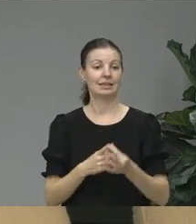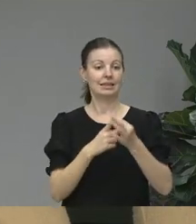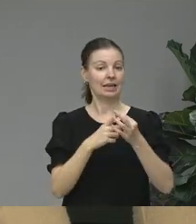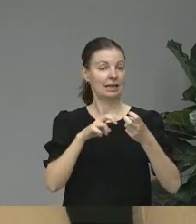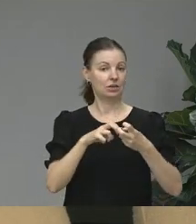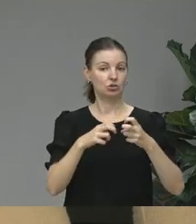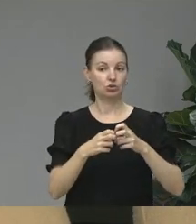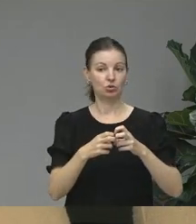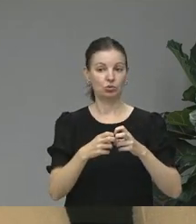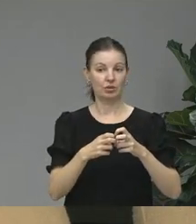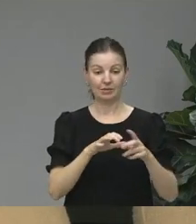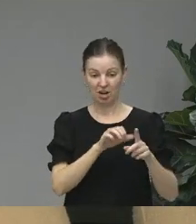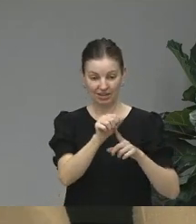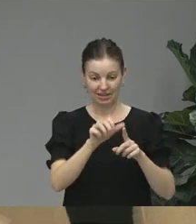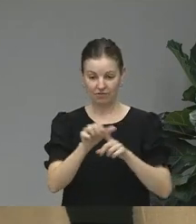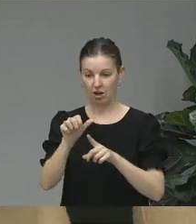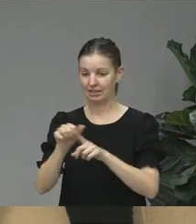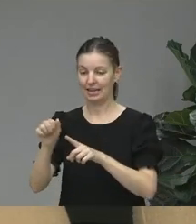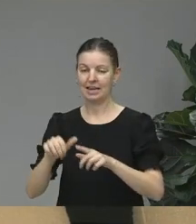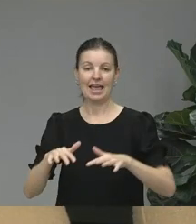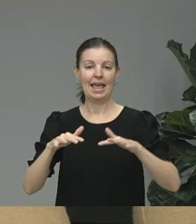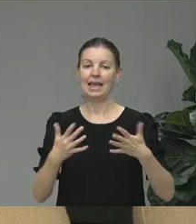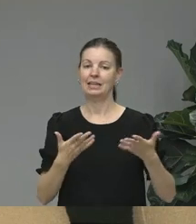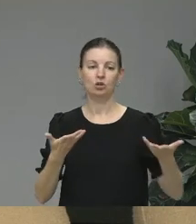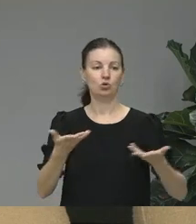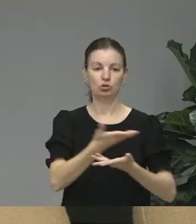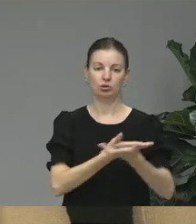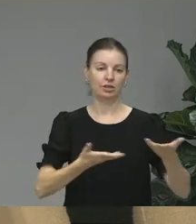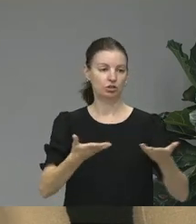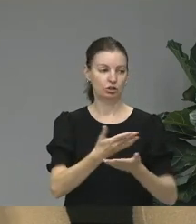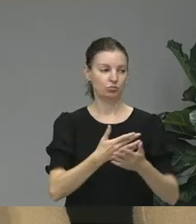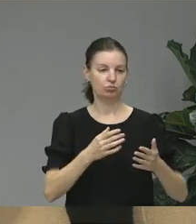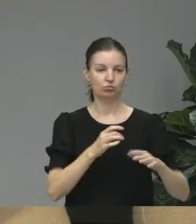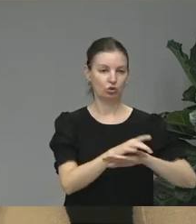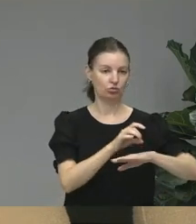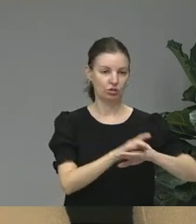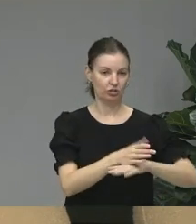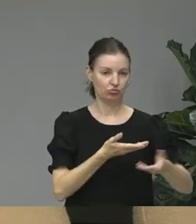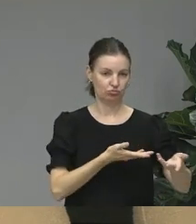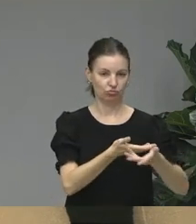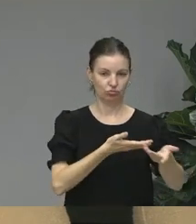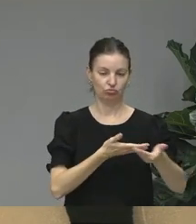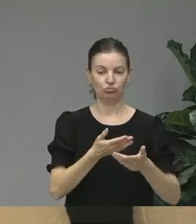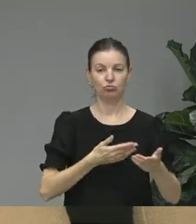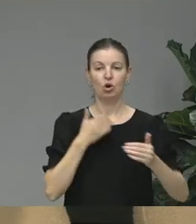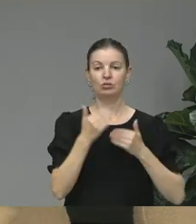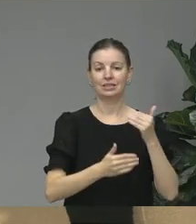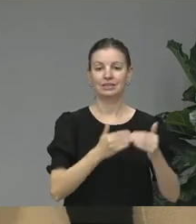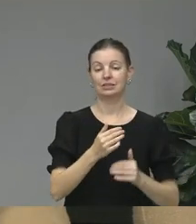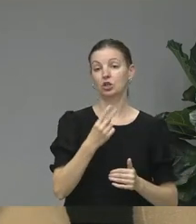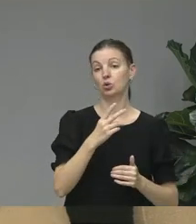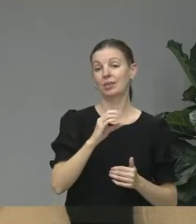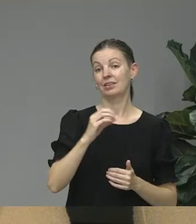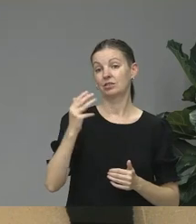in any consultation process, whether it was the national consultation process behind the 2009 report of